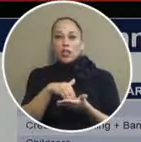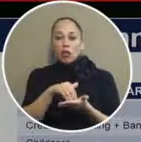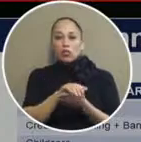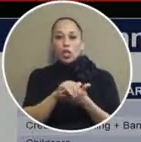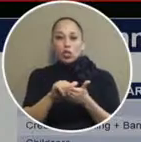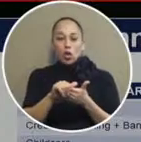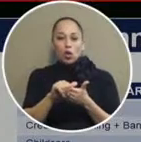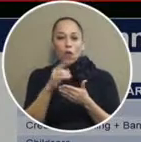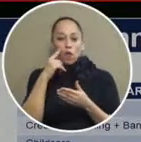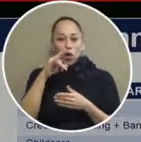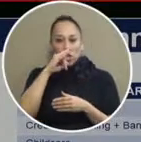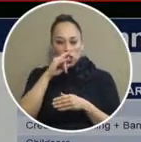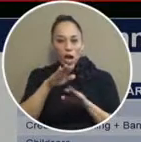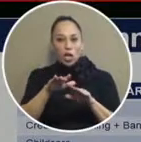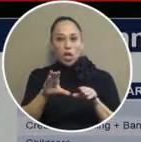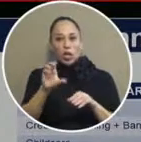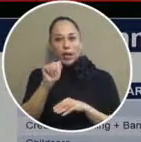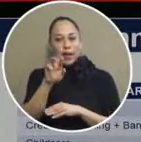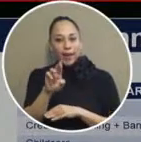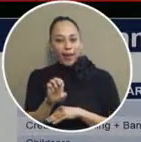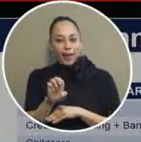$250,000 towards childcare,